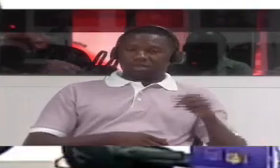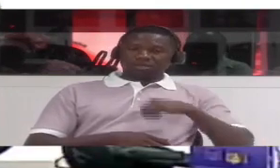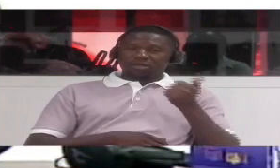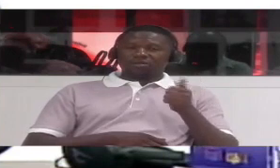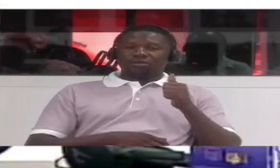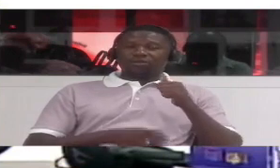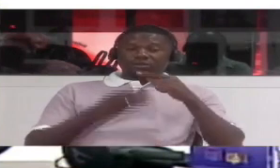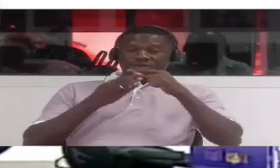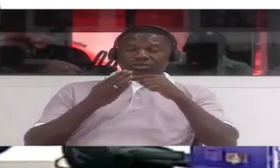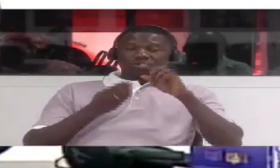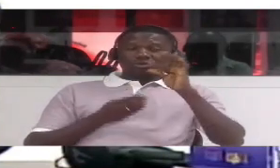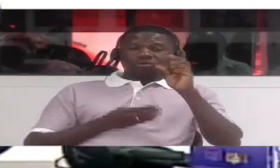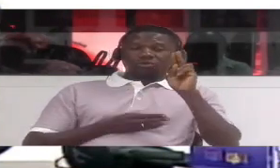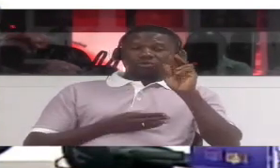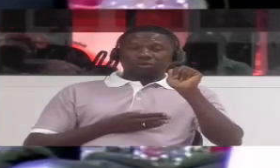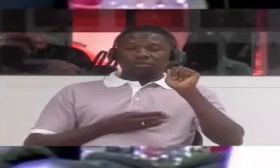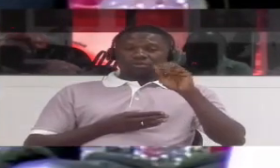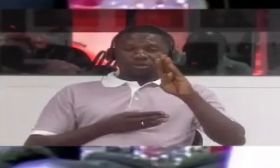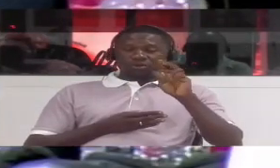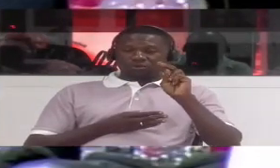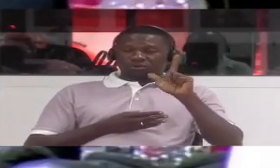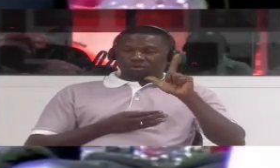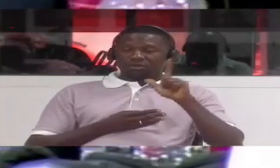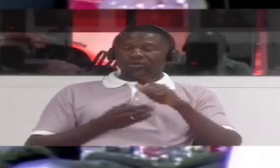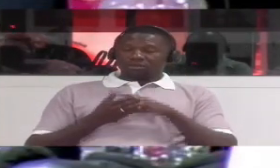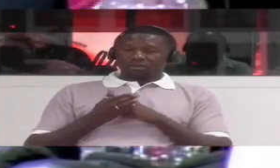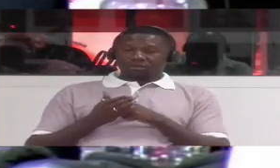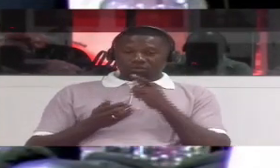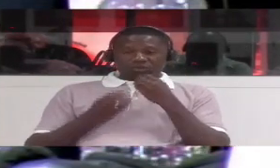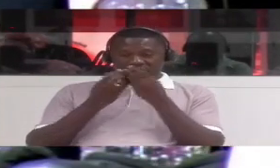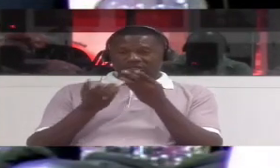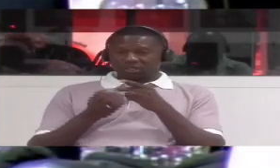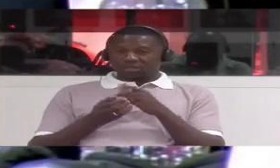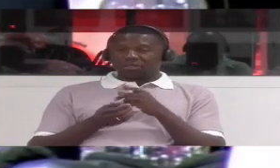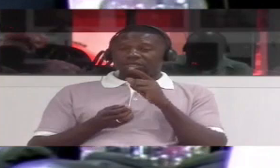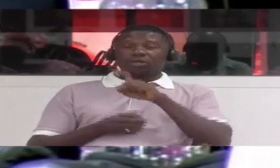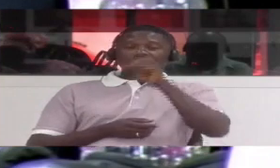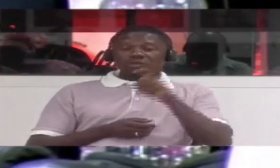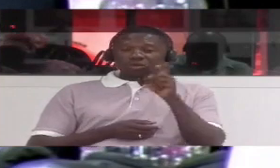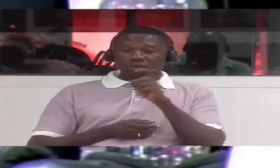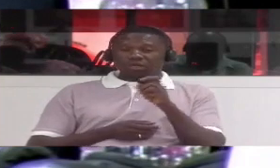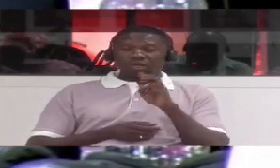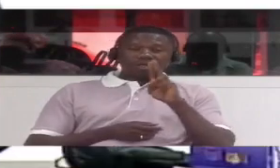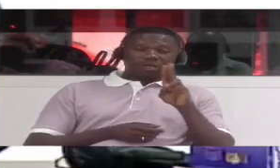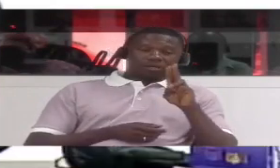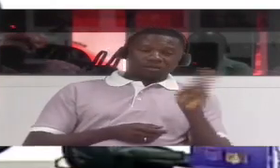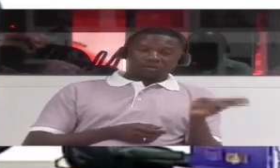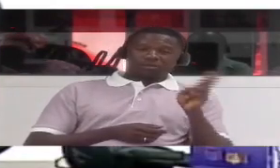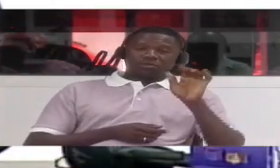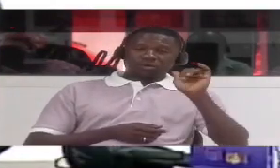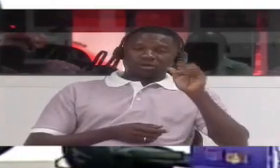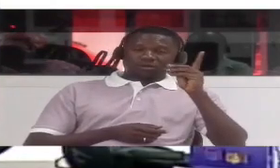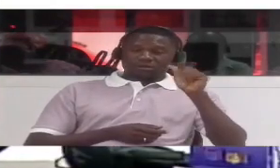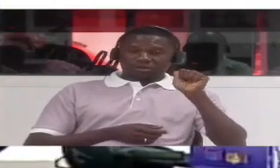being asked by Mr. Haider were essentially similar to the ones that Tumbul Tamba had asked while you were being tortured. Is that